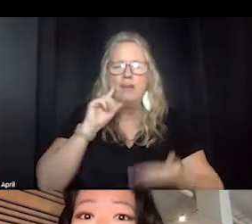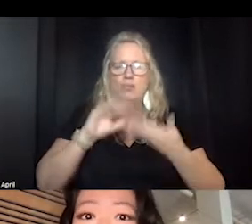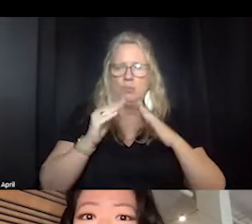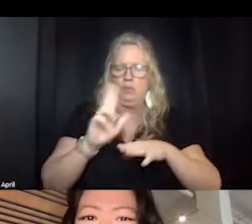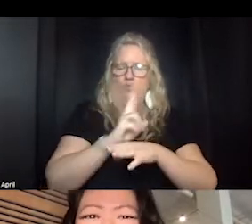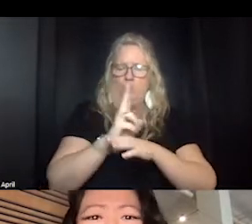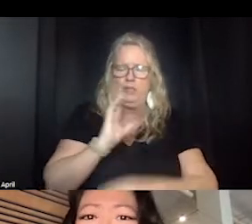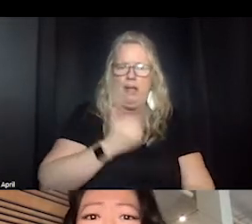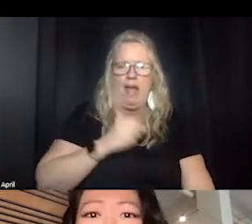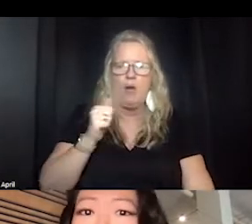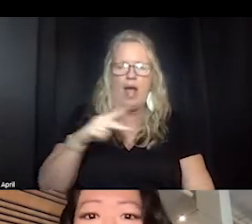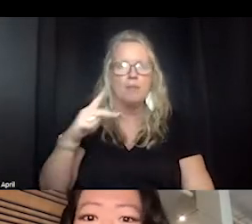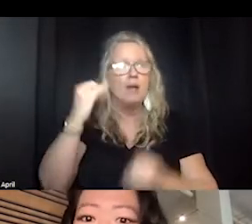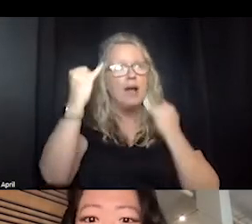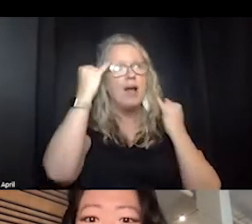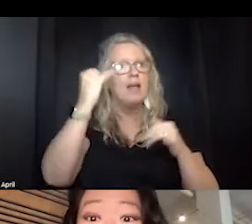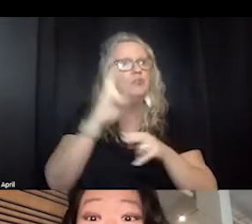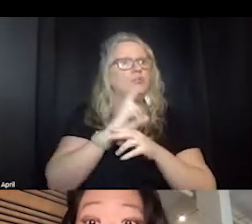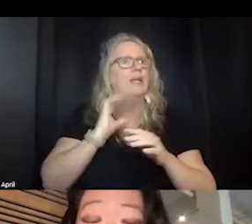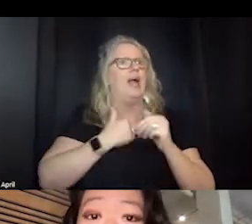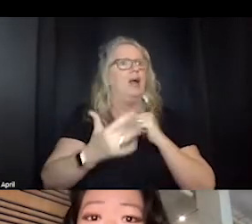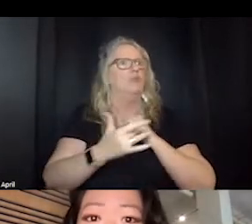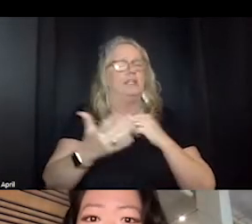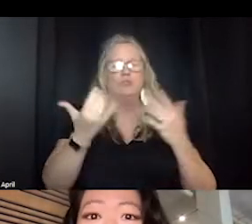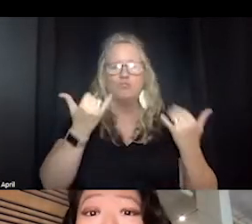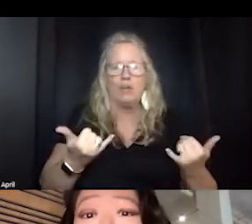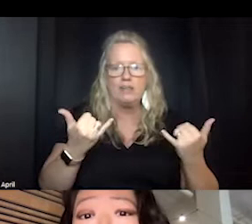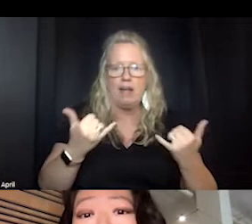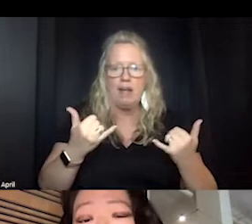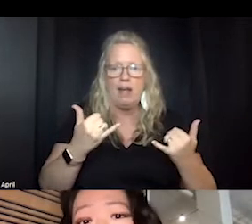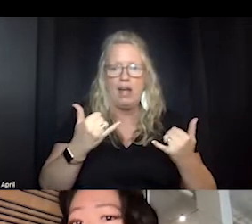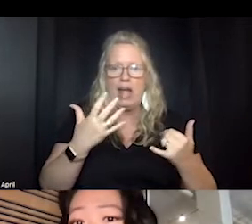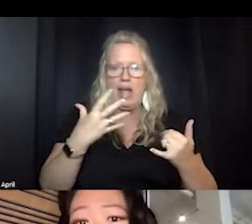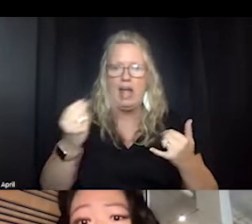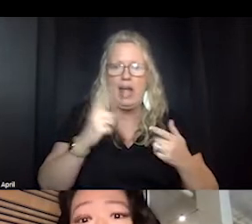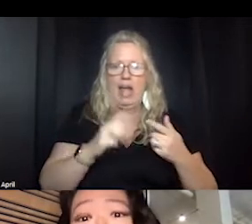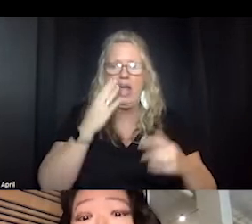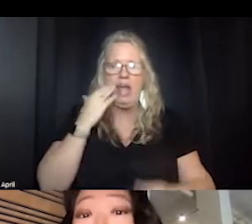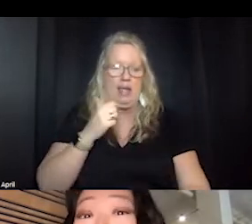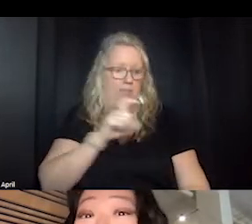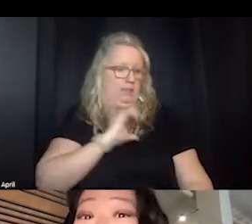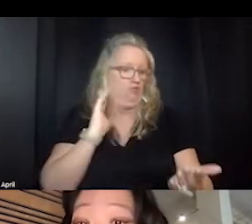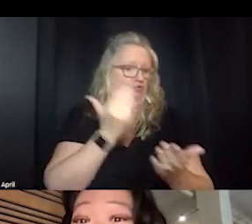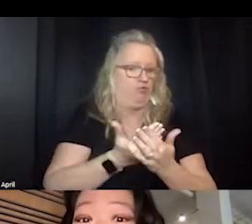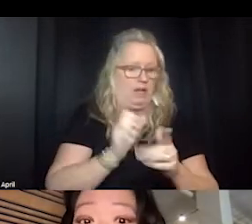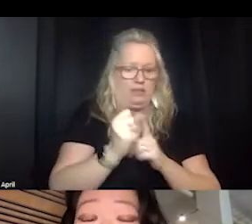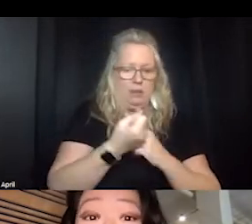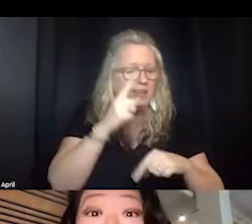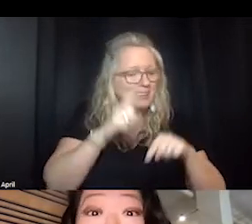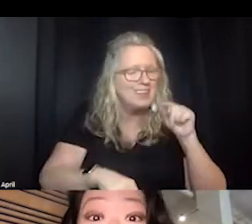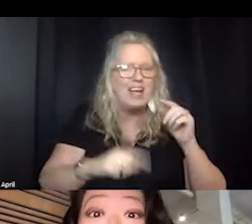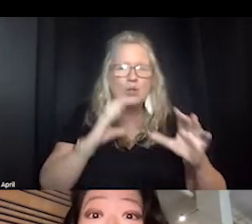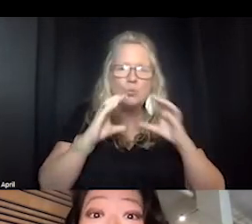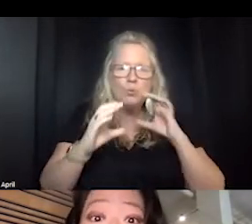app, the thought of using our technology right now and police arriving to the situation where they can't communicate